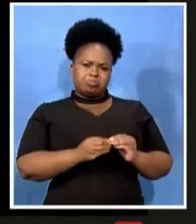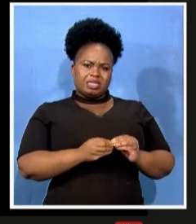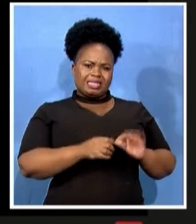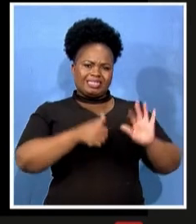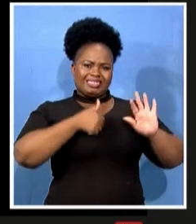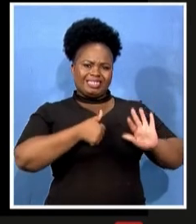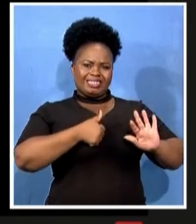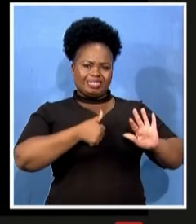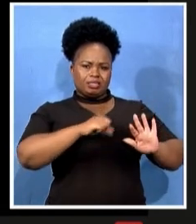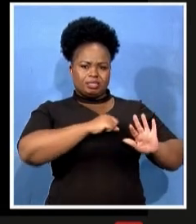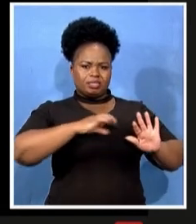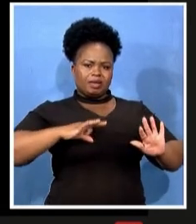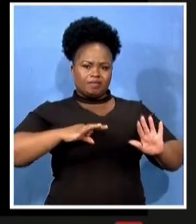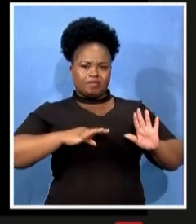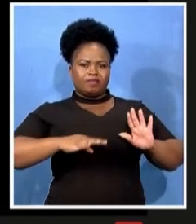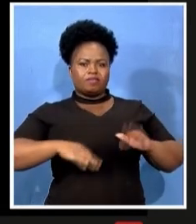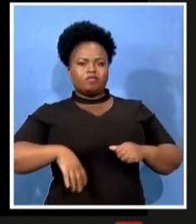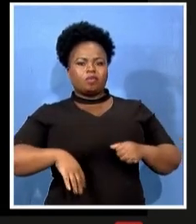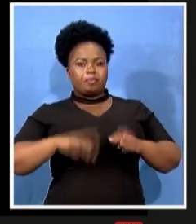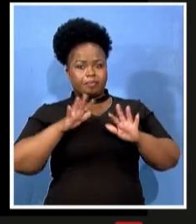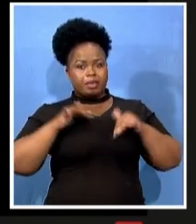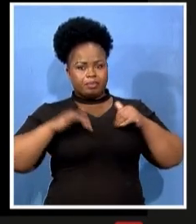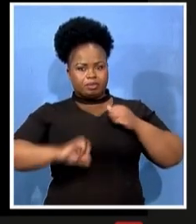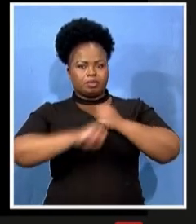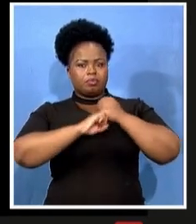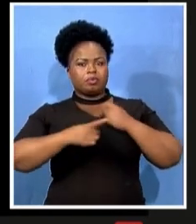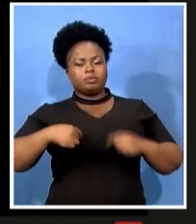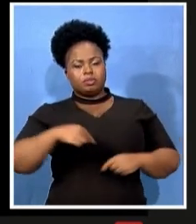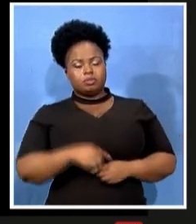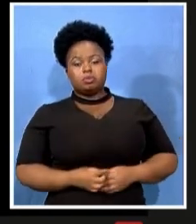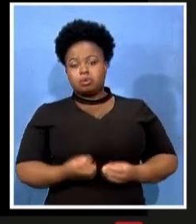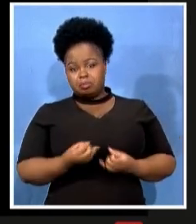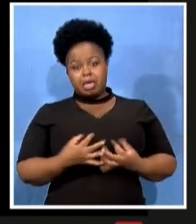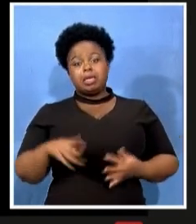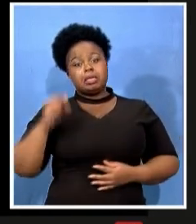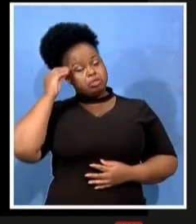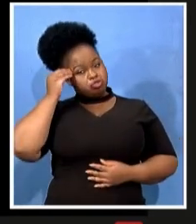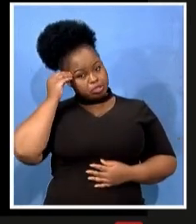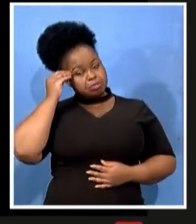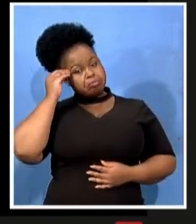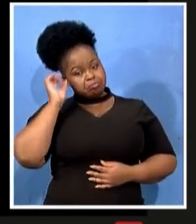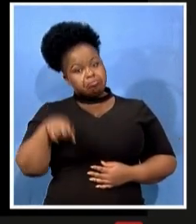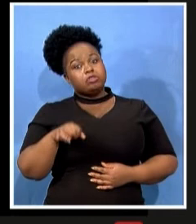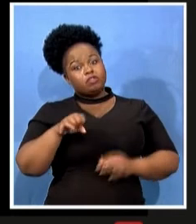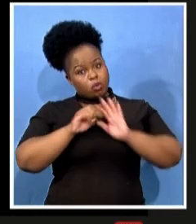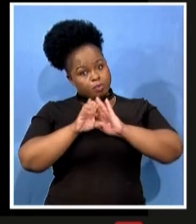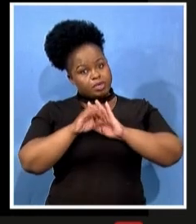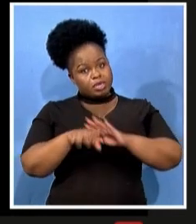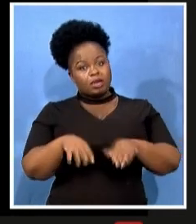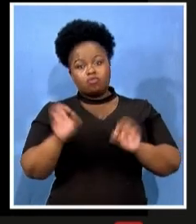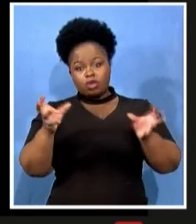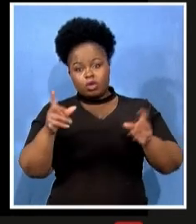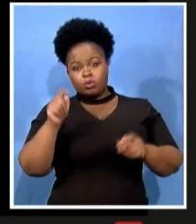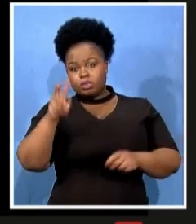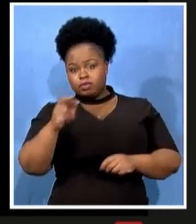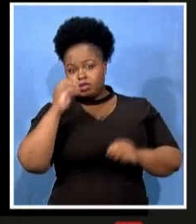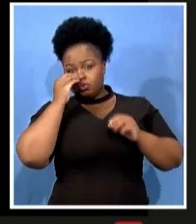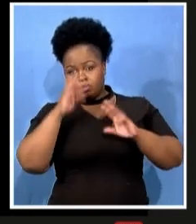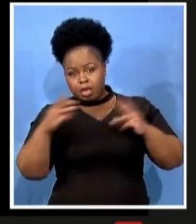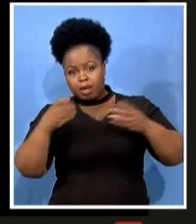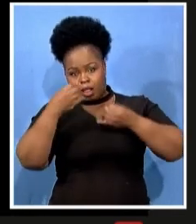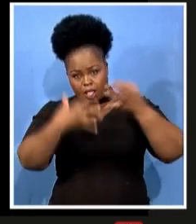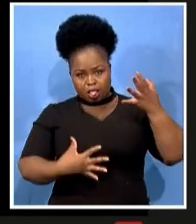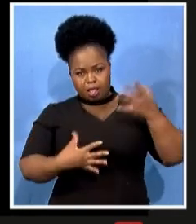there's been a huge interest on the media, and so this matter is at that level, Honorable Members. I'm just informing